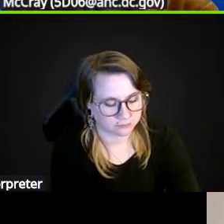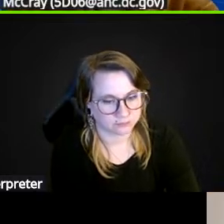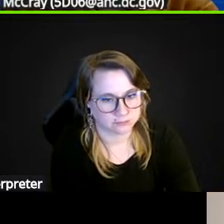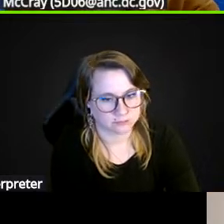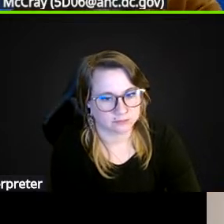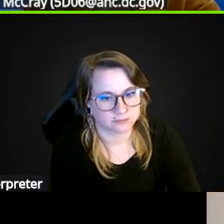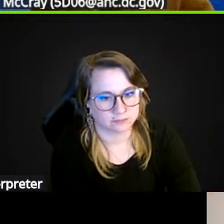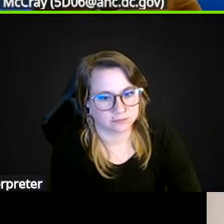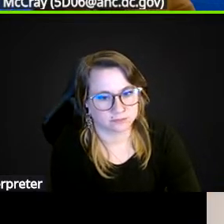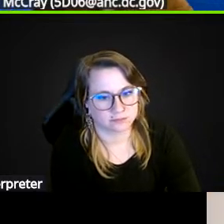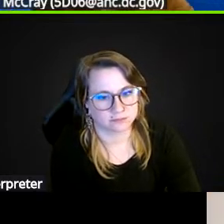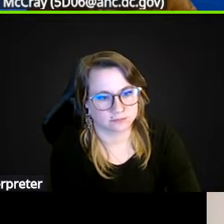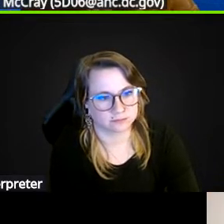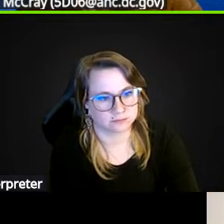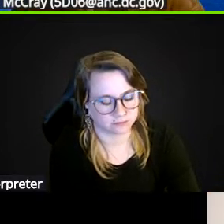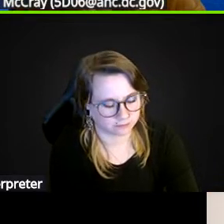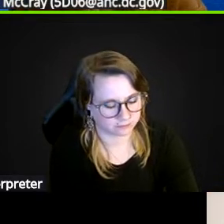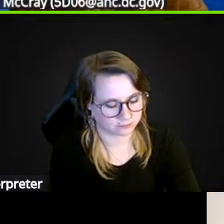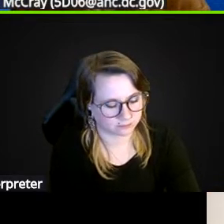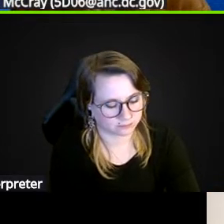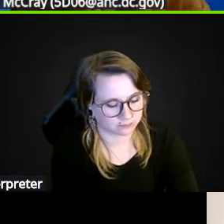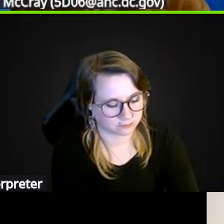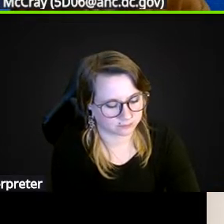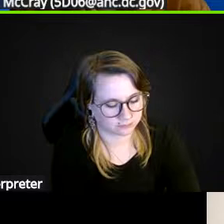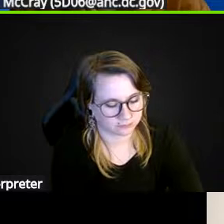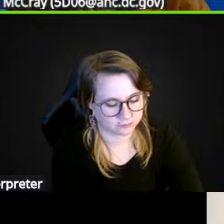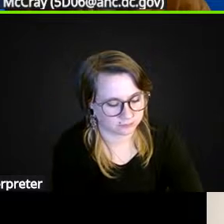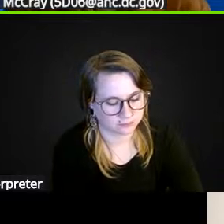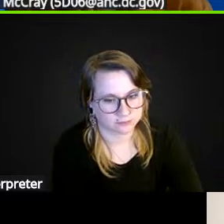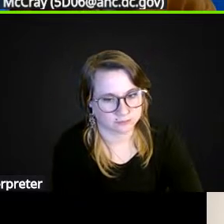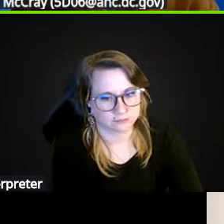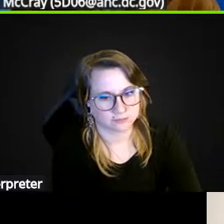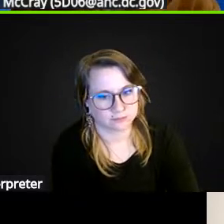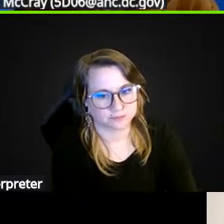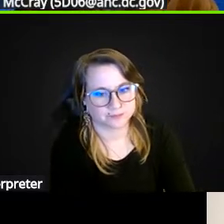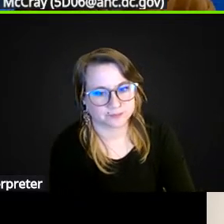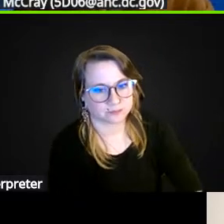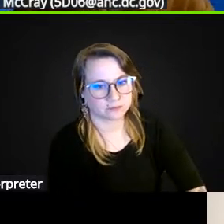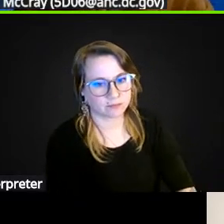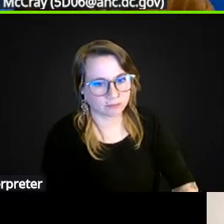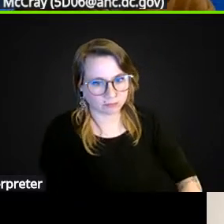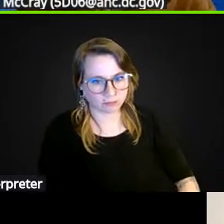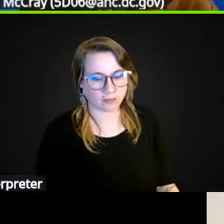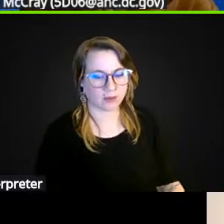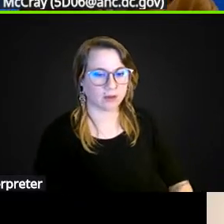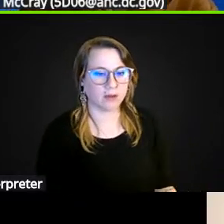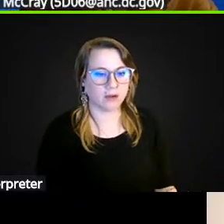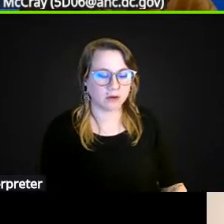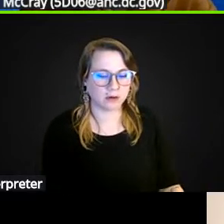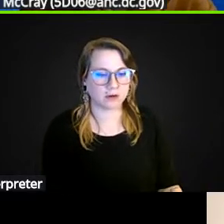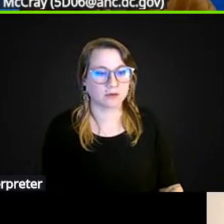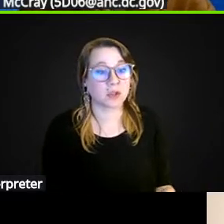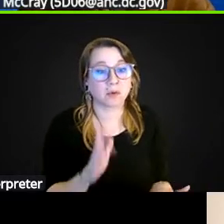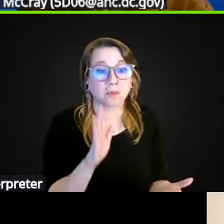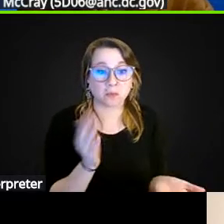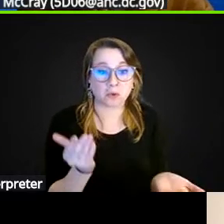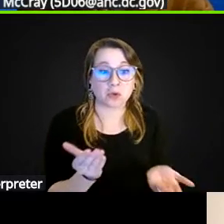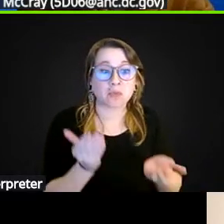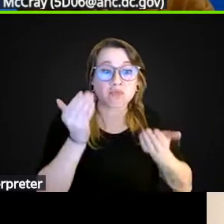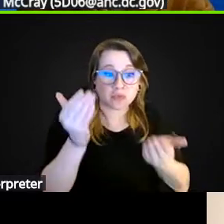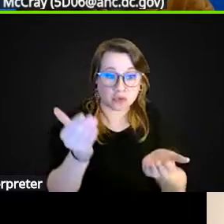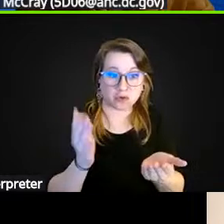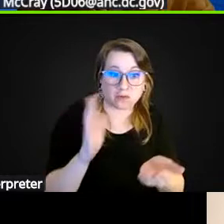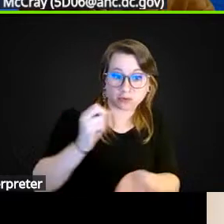And I want to say the language is just that we move that we approve the FY 2025 Q2 QFR. Can